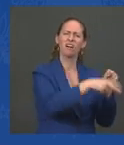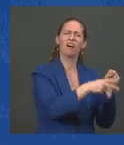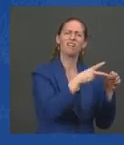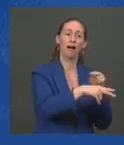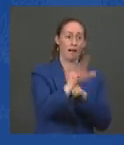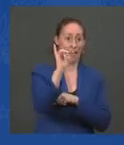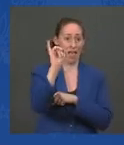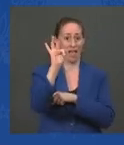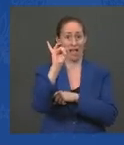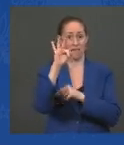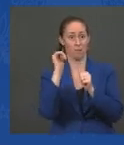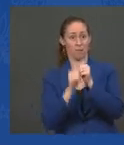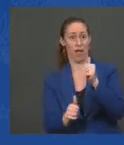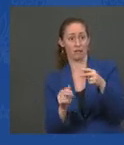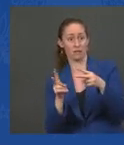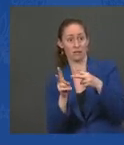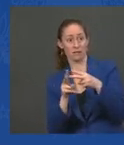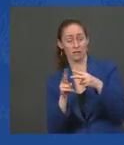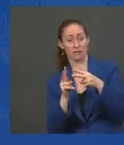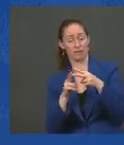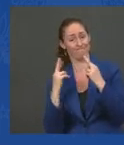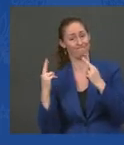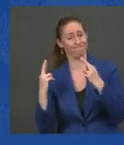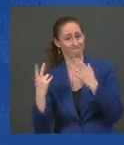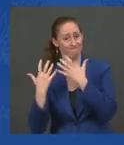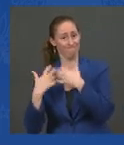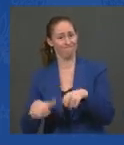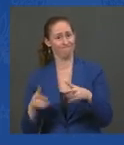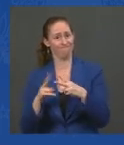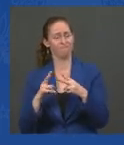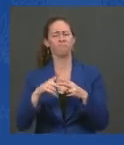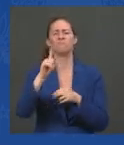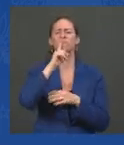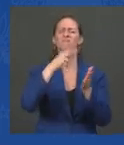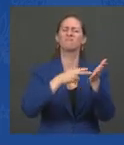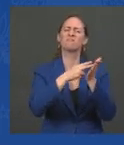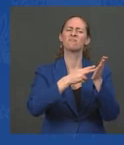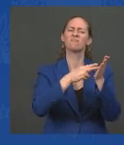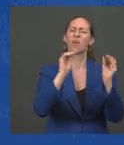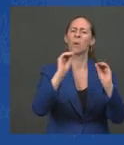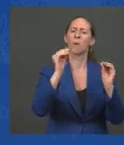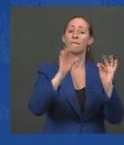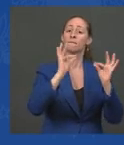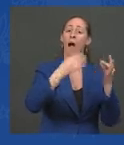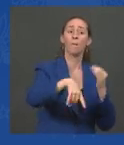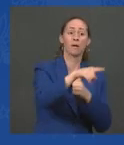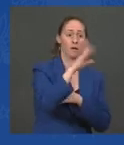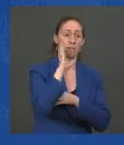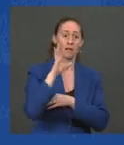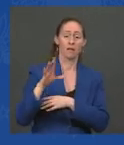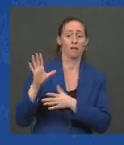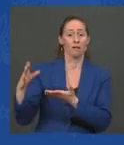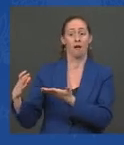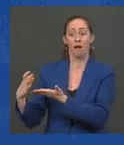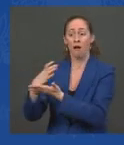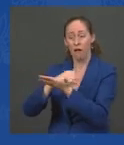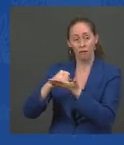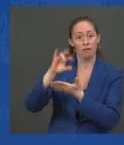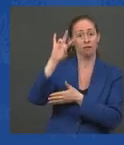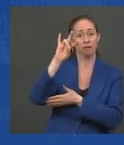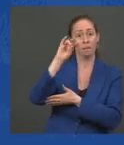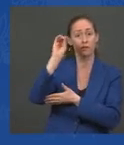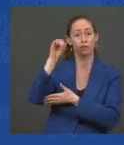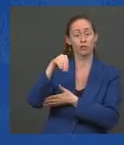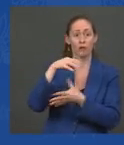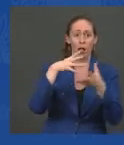all are helping me get done, no working family in America will pay more than 7% of their income on child care for any child